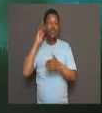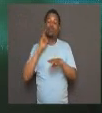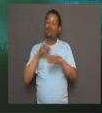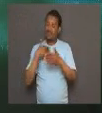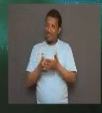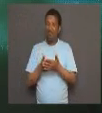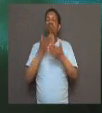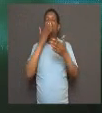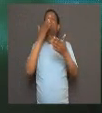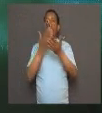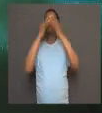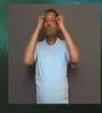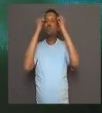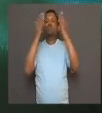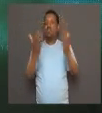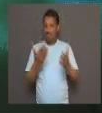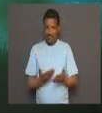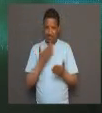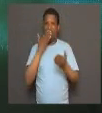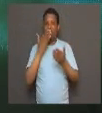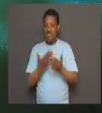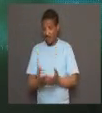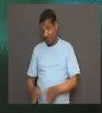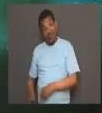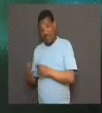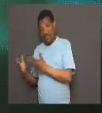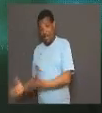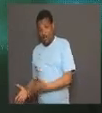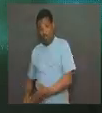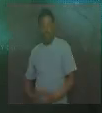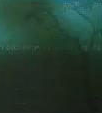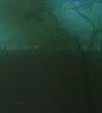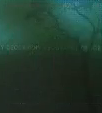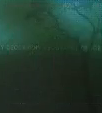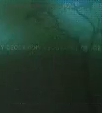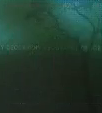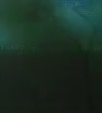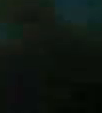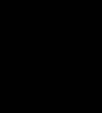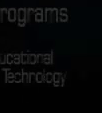Until next time, thank you, teacher. Thank you, students.